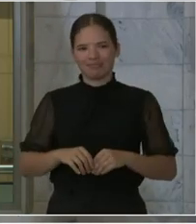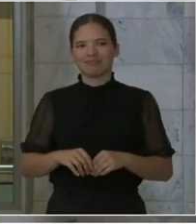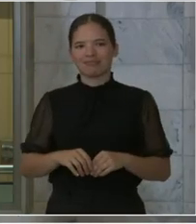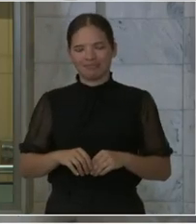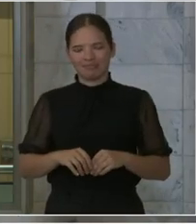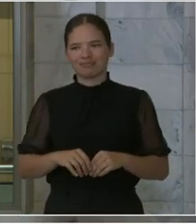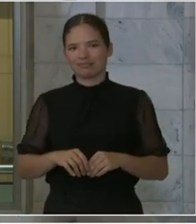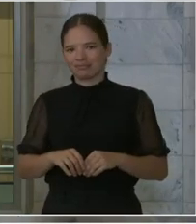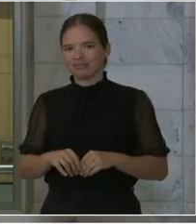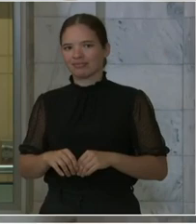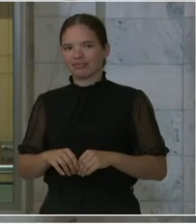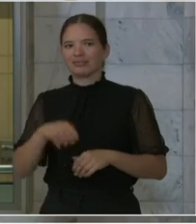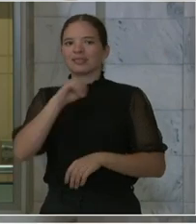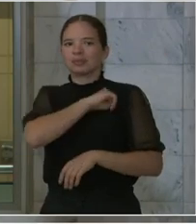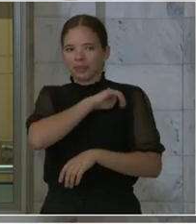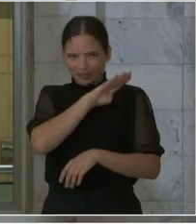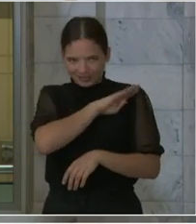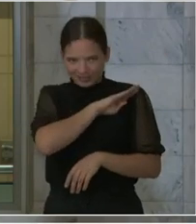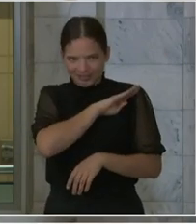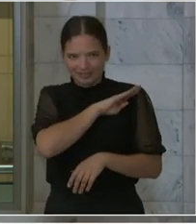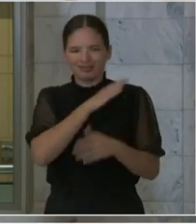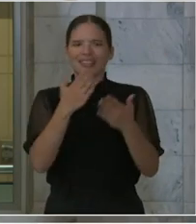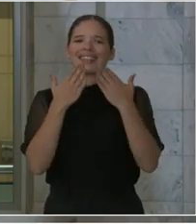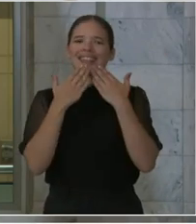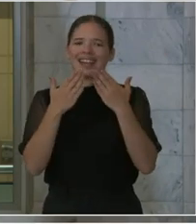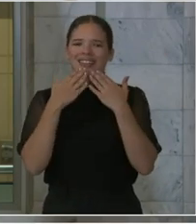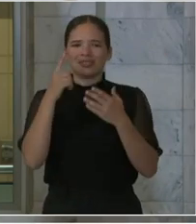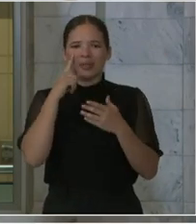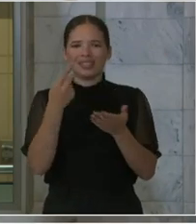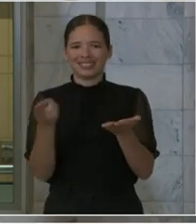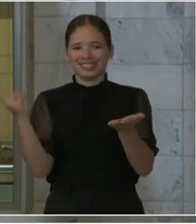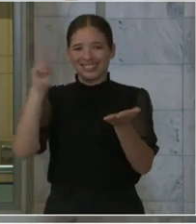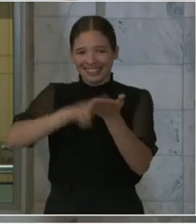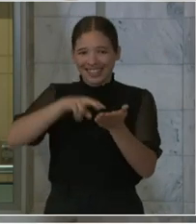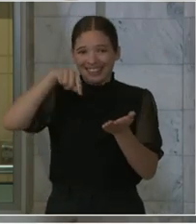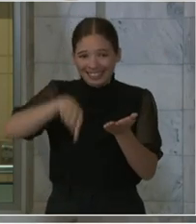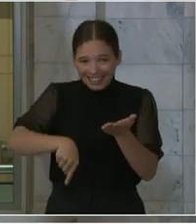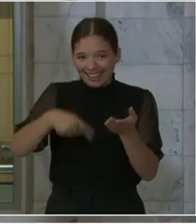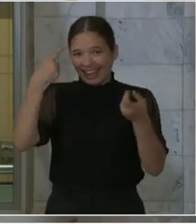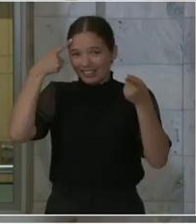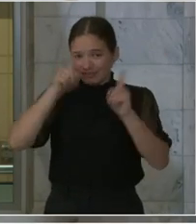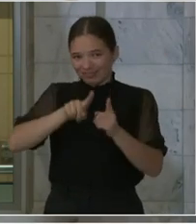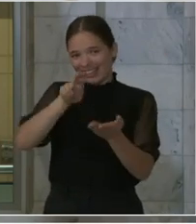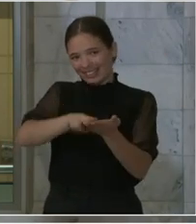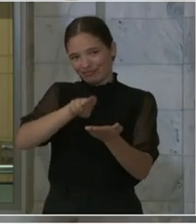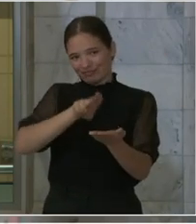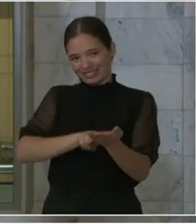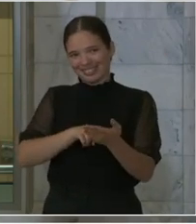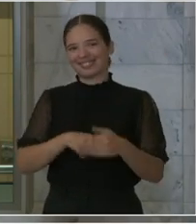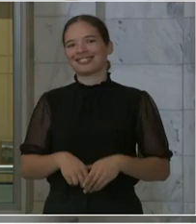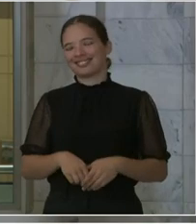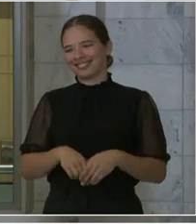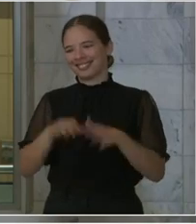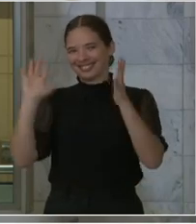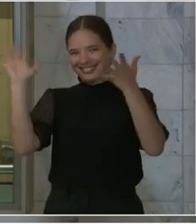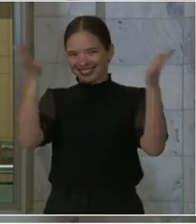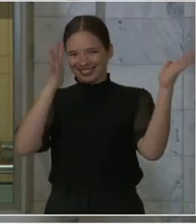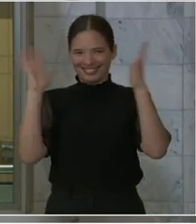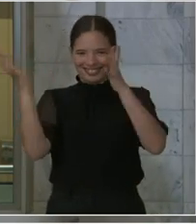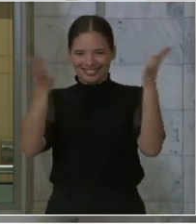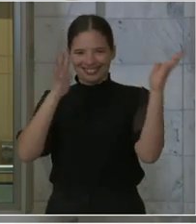Mayor Bowser, I'm so grateful for you signing this agreement. We greatly appreciate your leadership, yes.